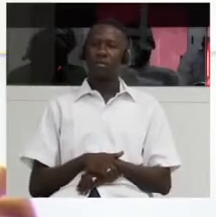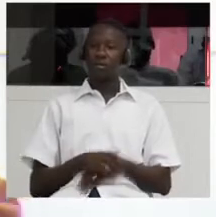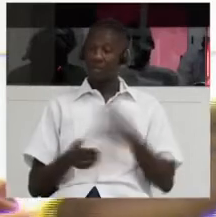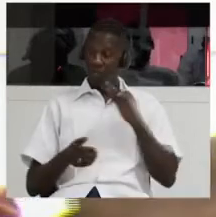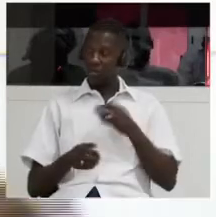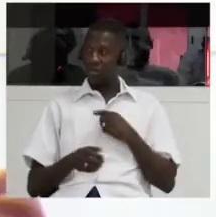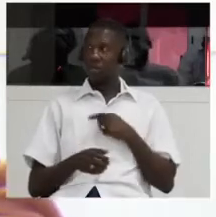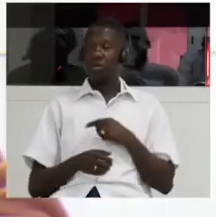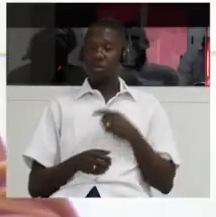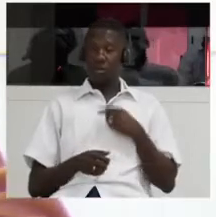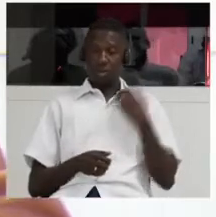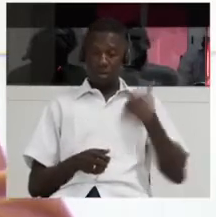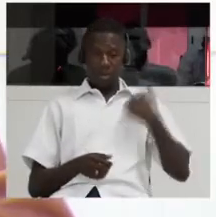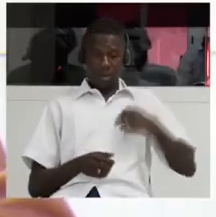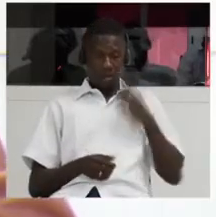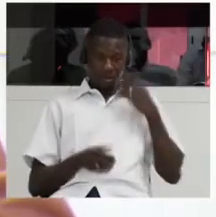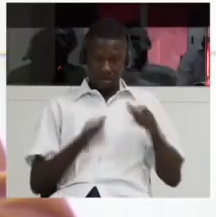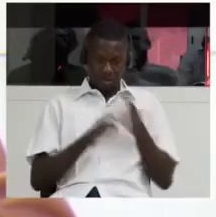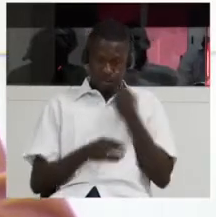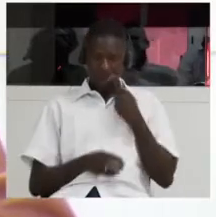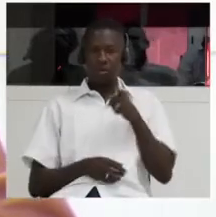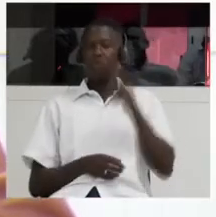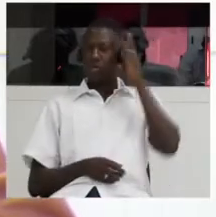weapon, especially of that caliber. So